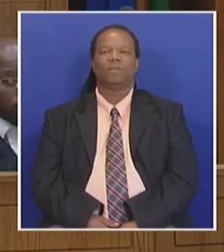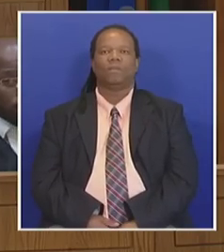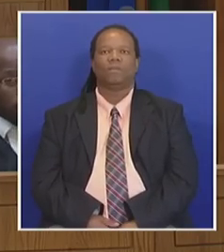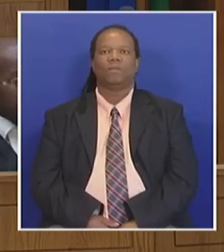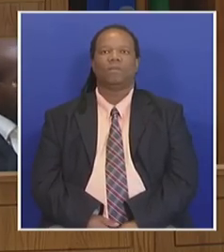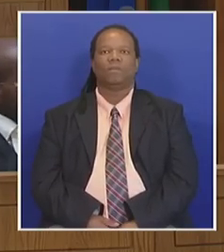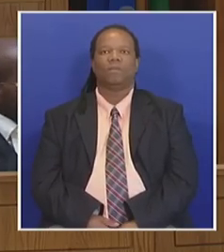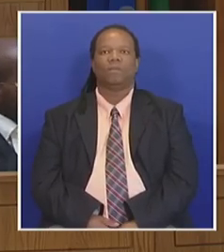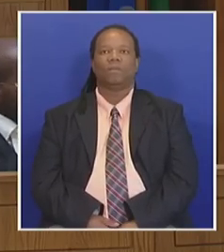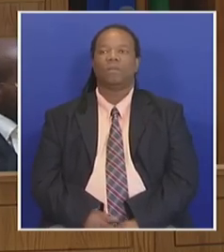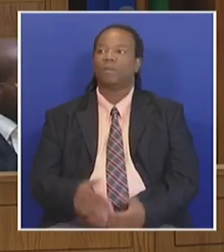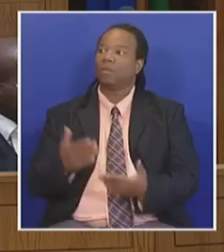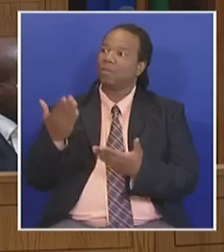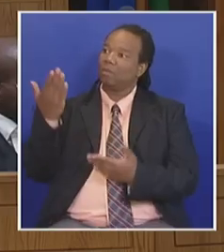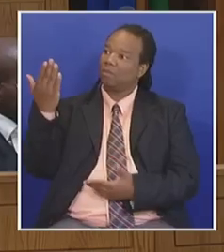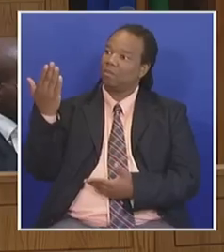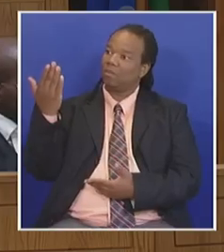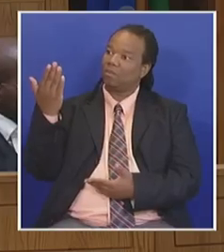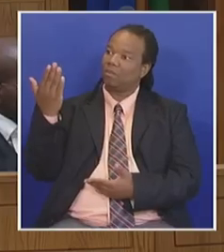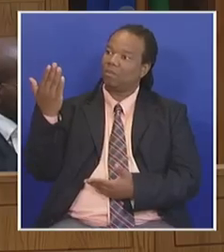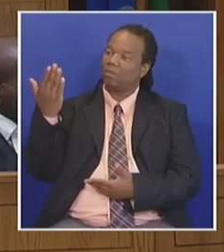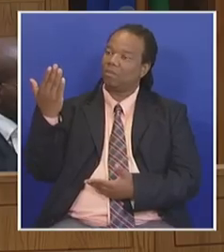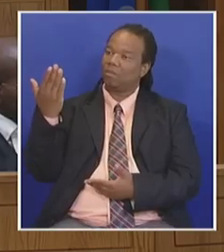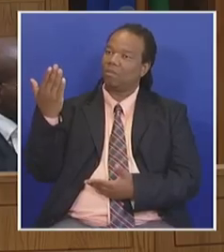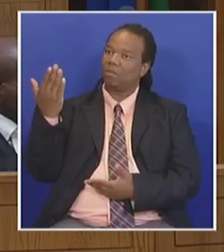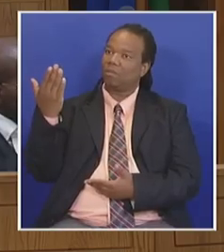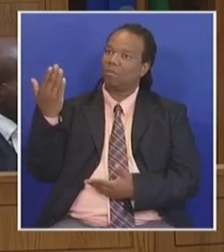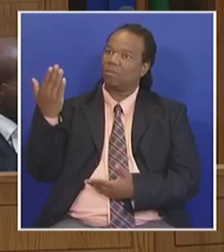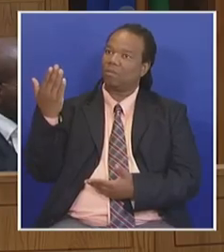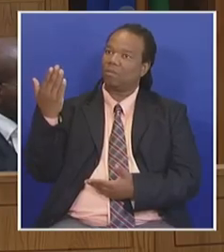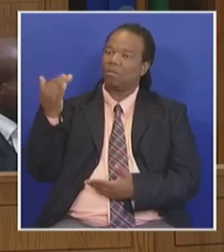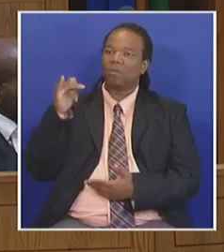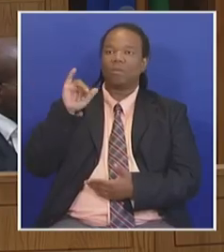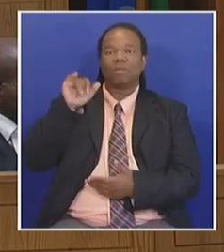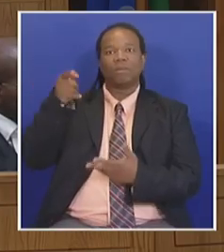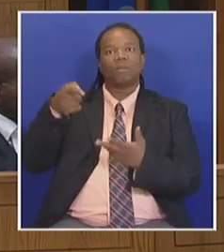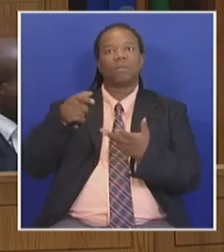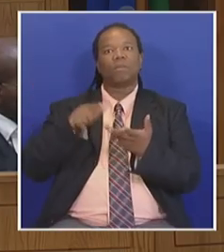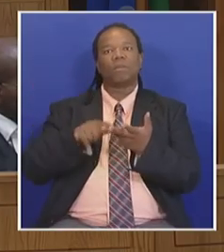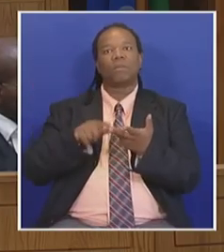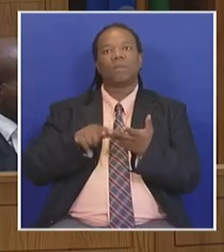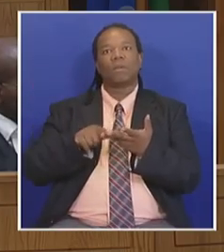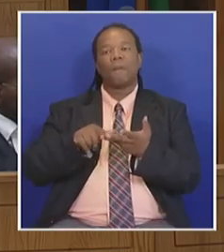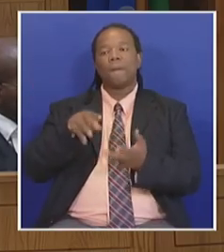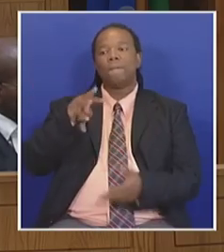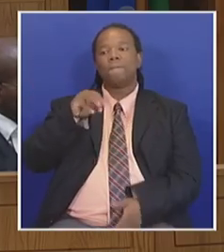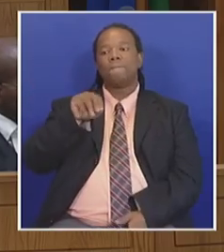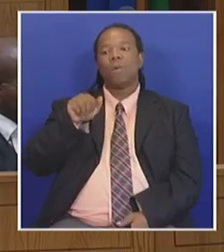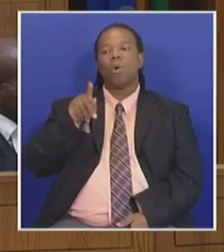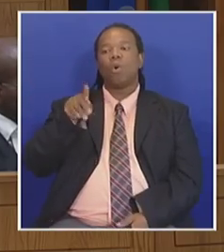Are you on a motion? Okay, I had recognized Honorable Esak after Honorable Mukwele and Honorable